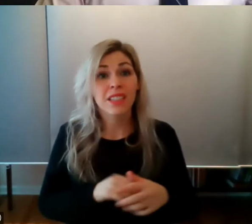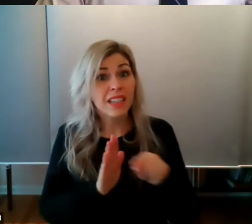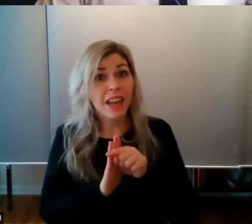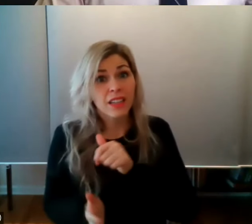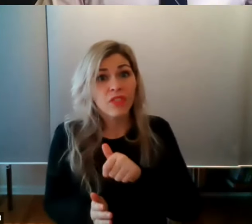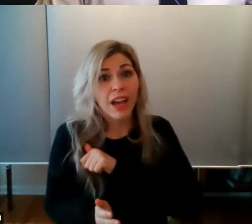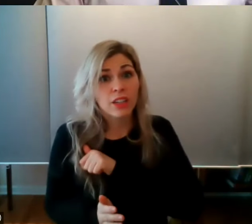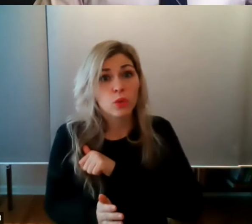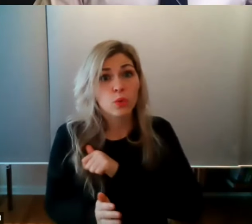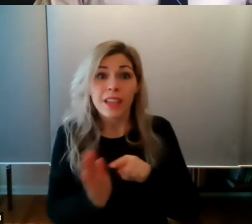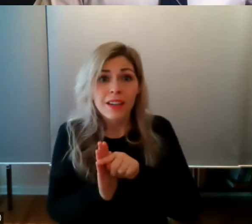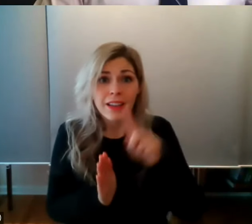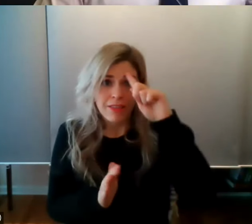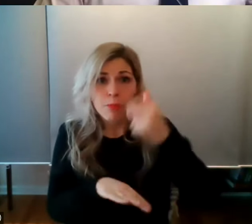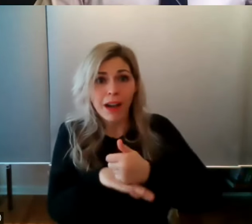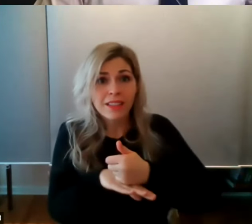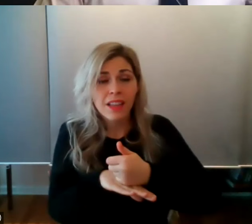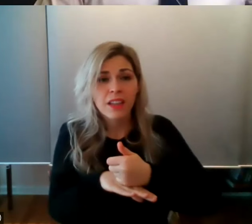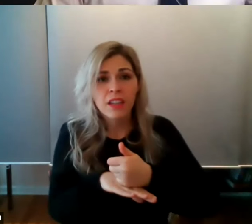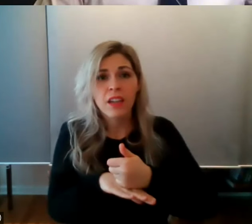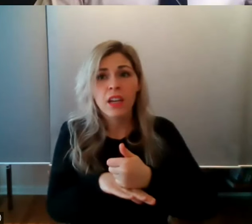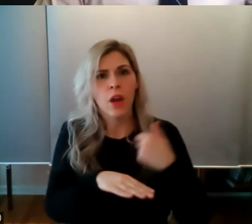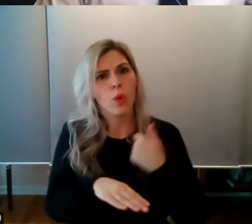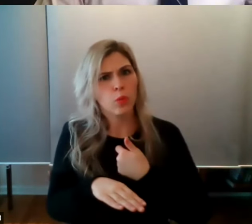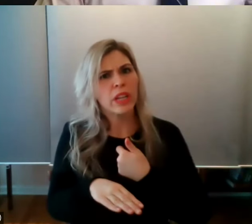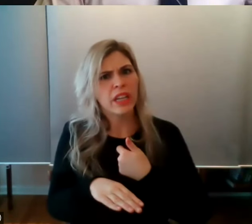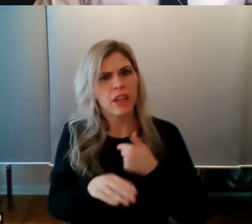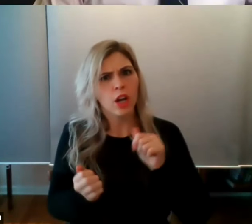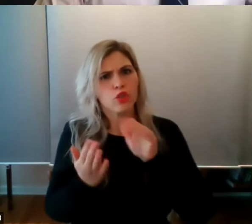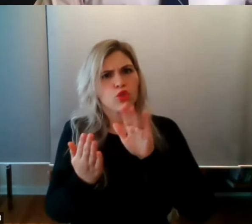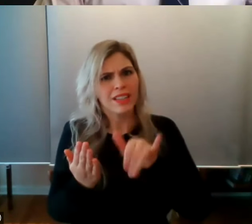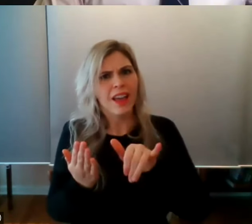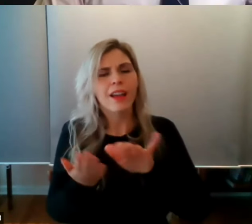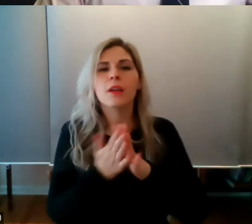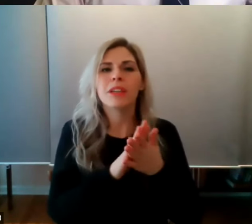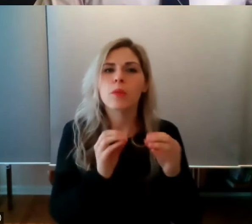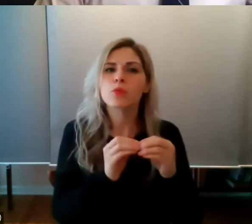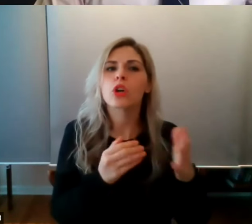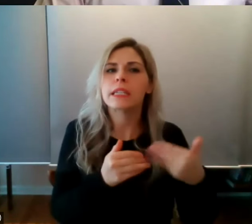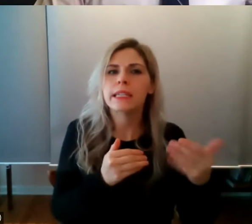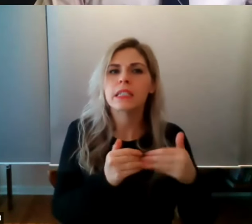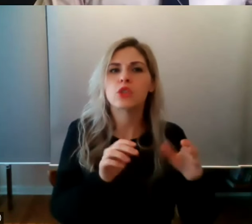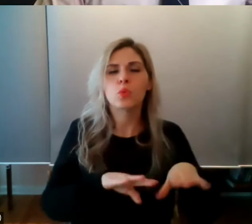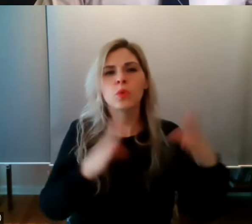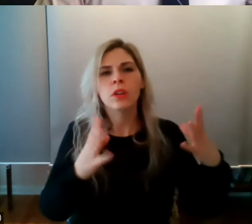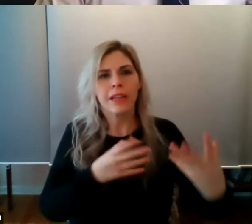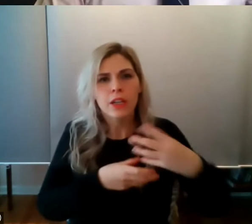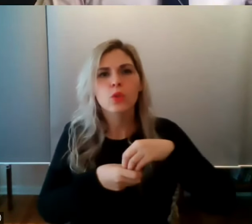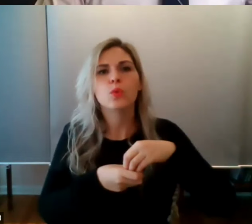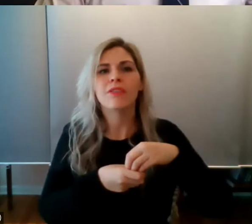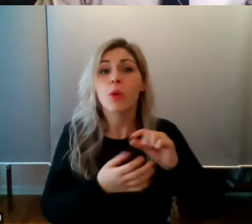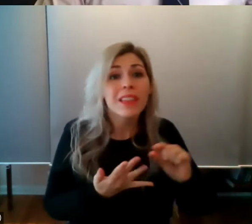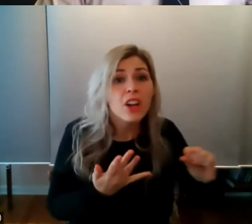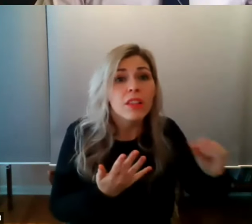attitudes and mindsets, it becomes easier to create an atmosphere that is inclusive from the very little to the very big things